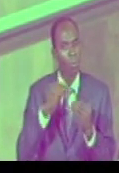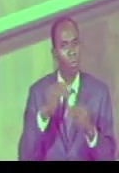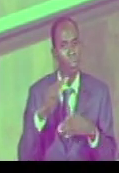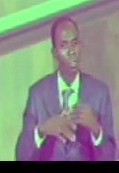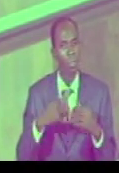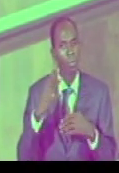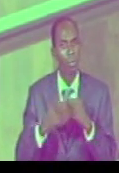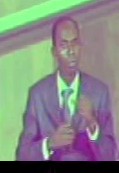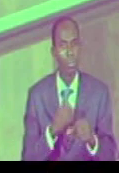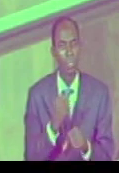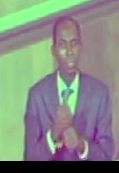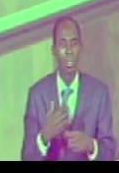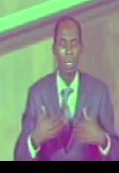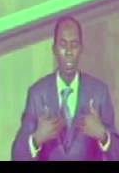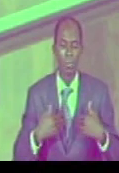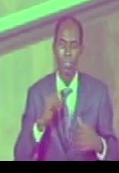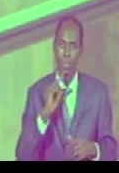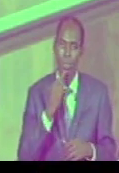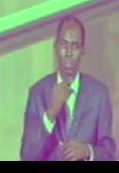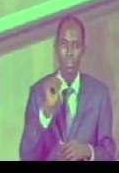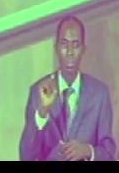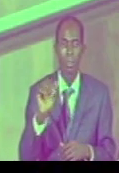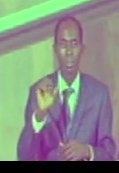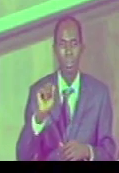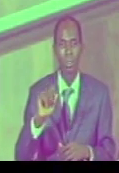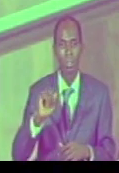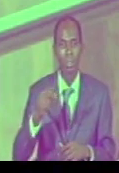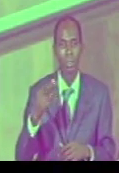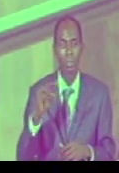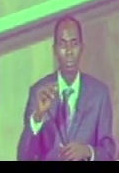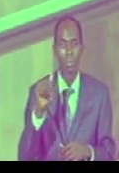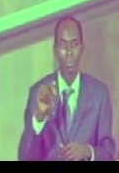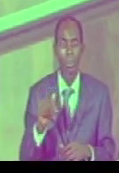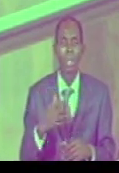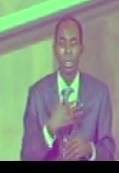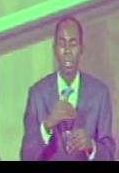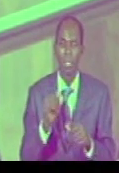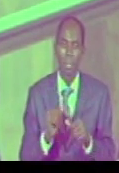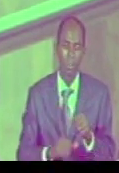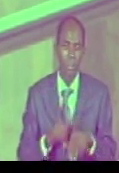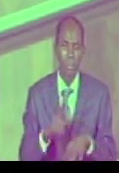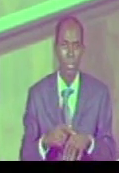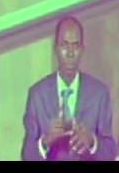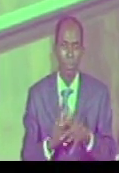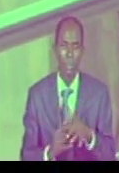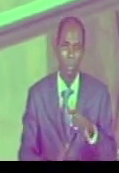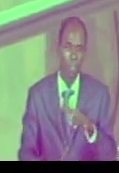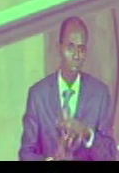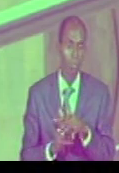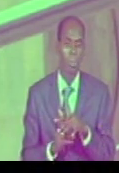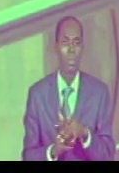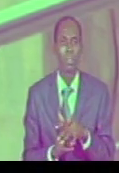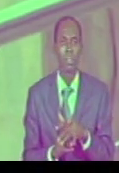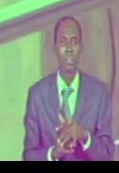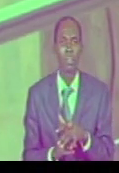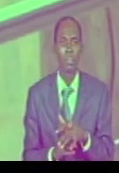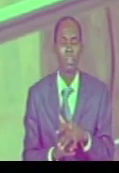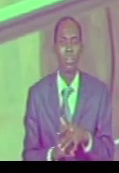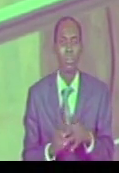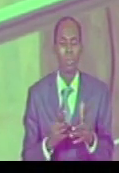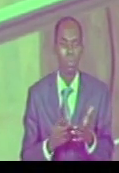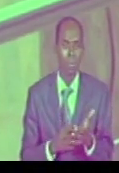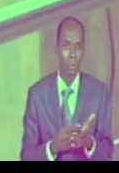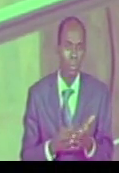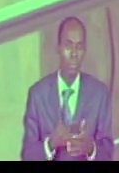with serious asthma. And then at different points in time, it usually comes. And then most times I have to be